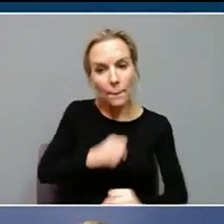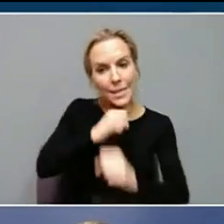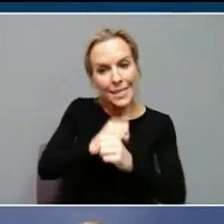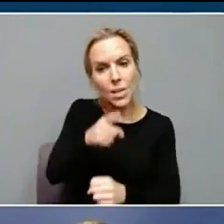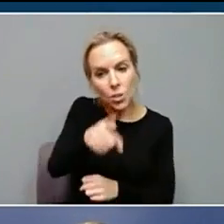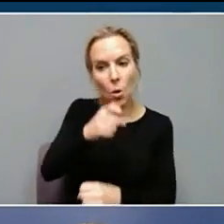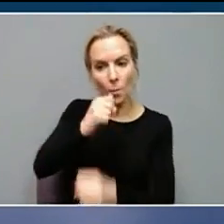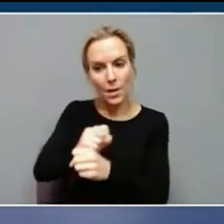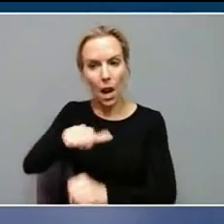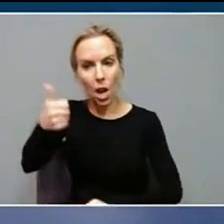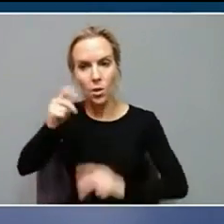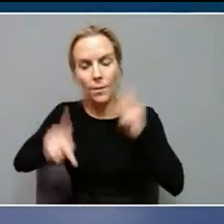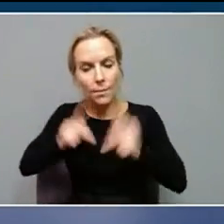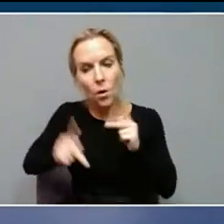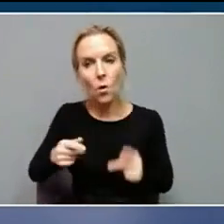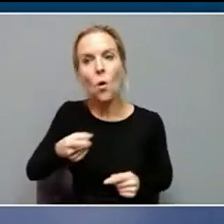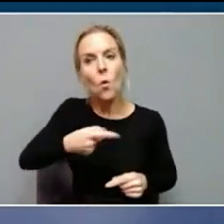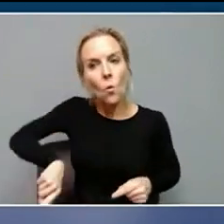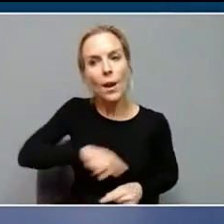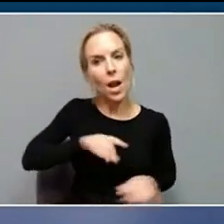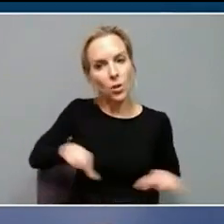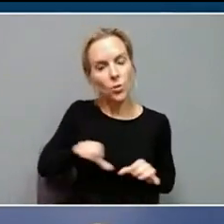protect other people, and we all do them.